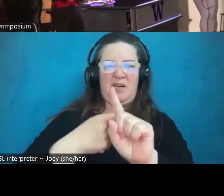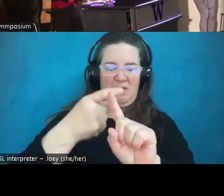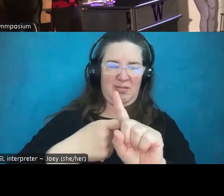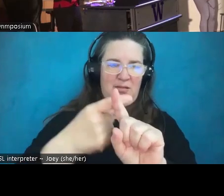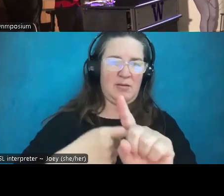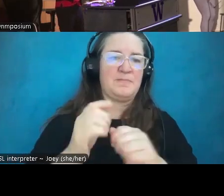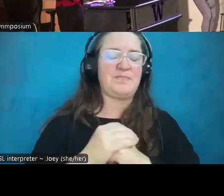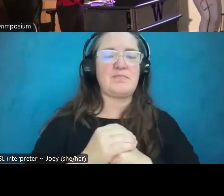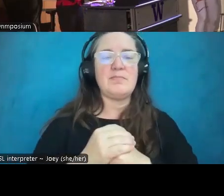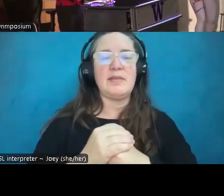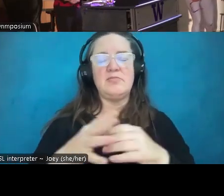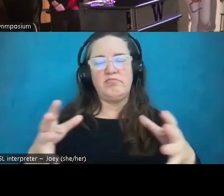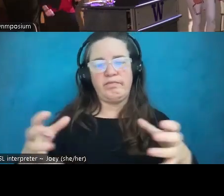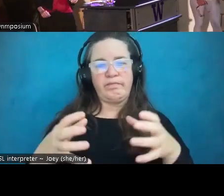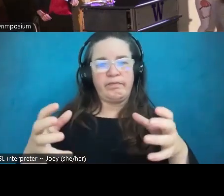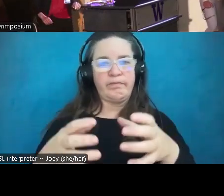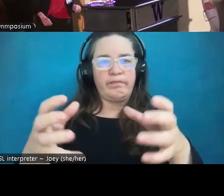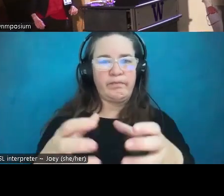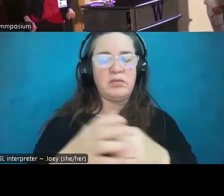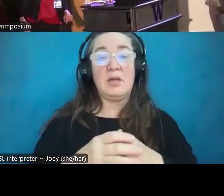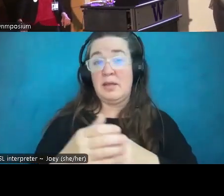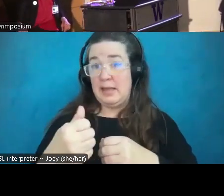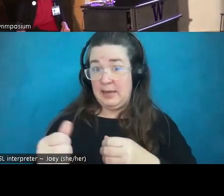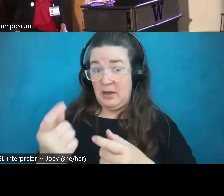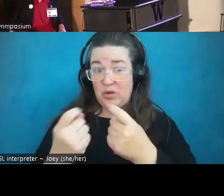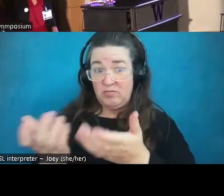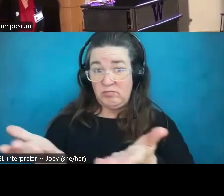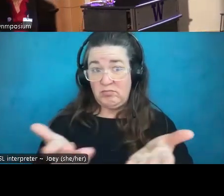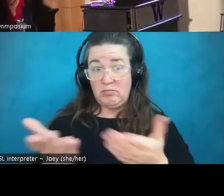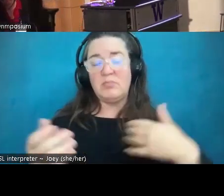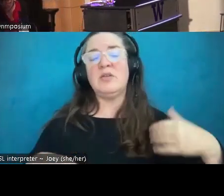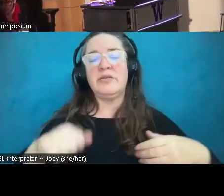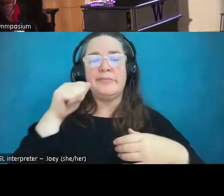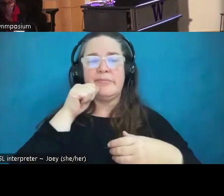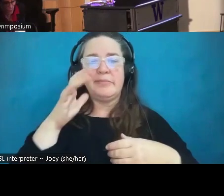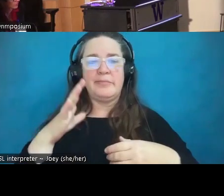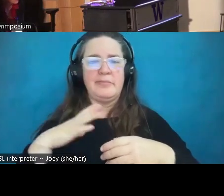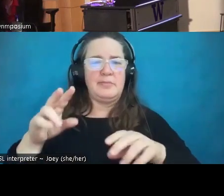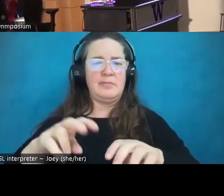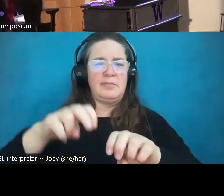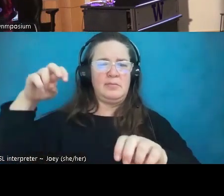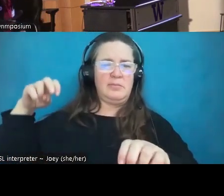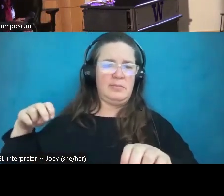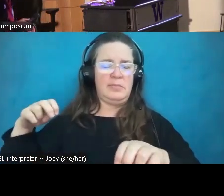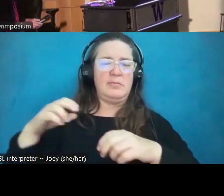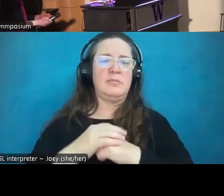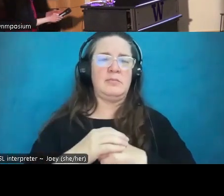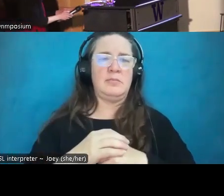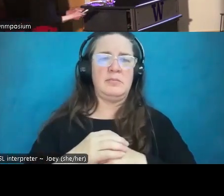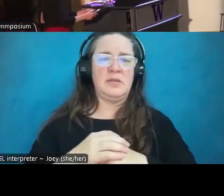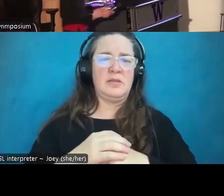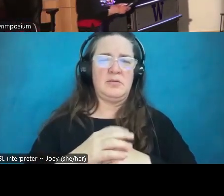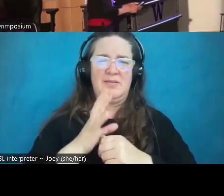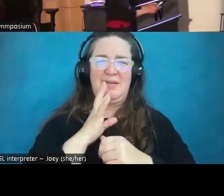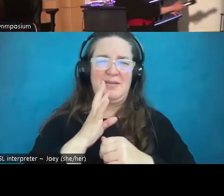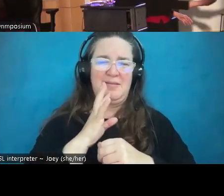Okay. Did you have a question? Yes, I would like to ask about Paxlovid for long COVID